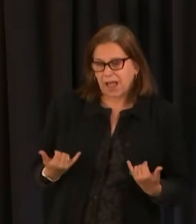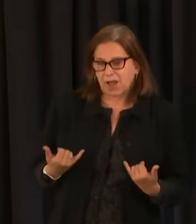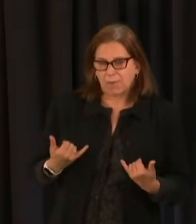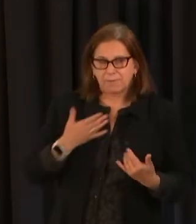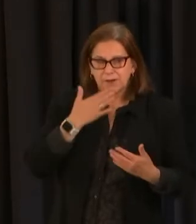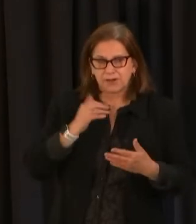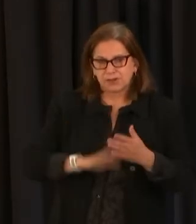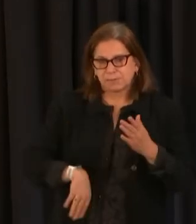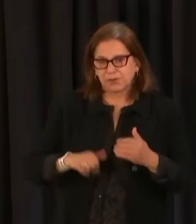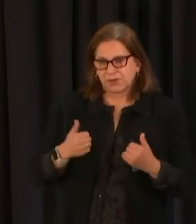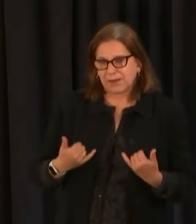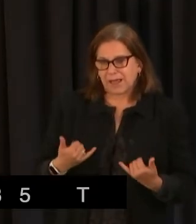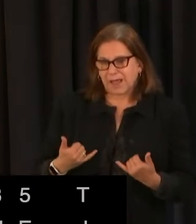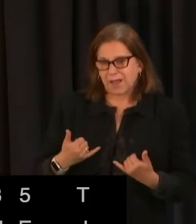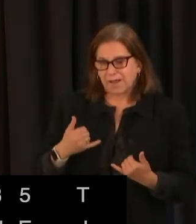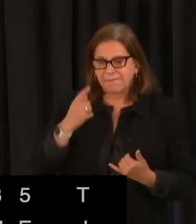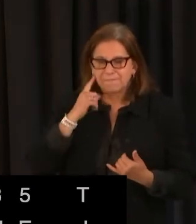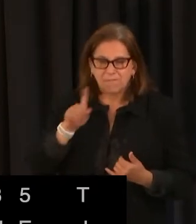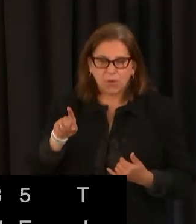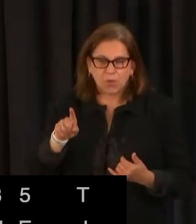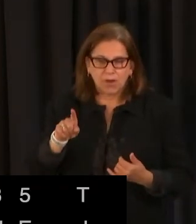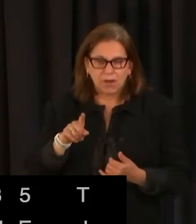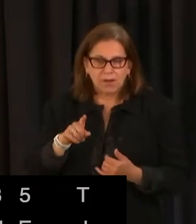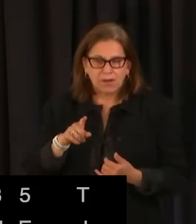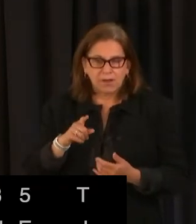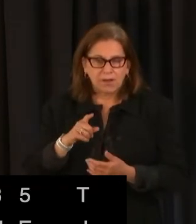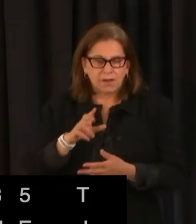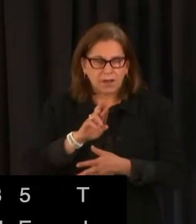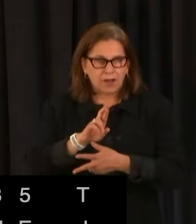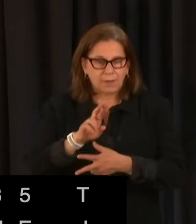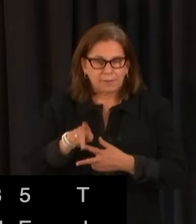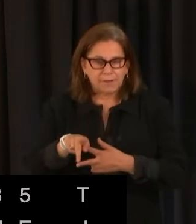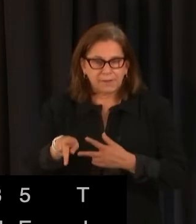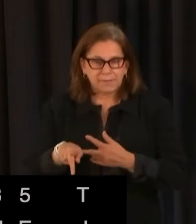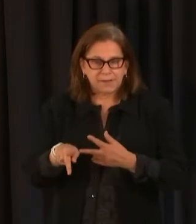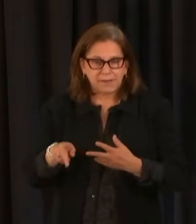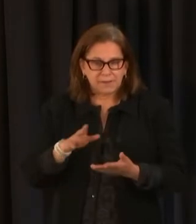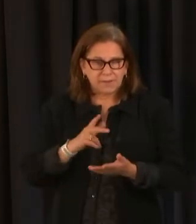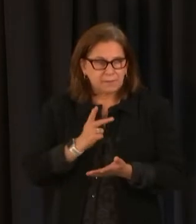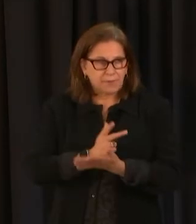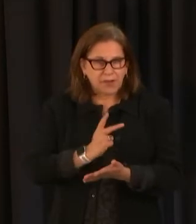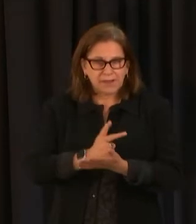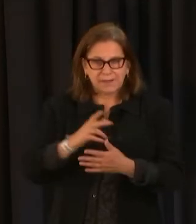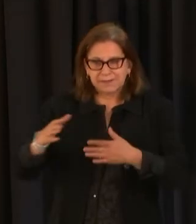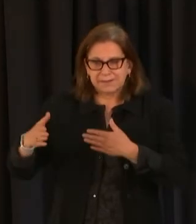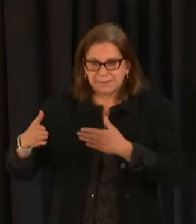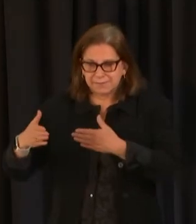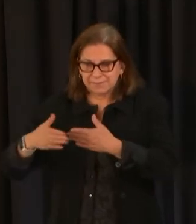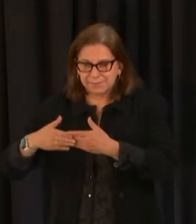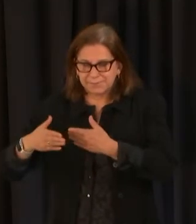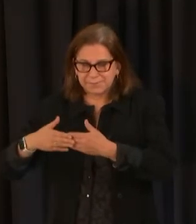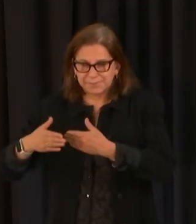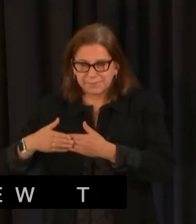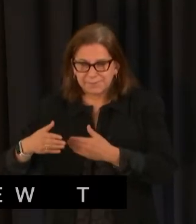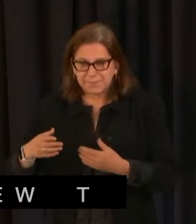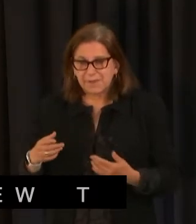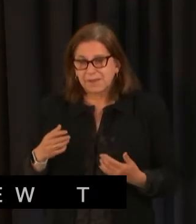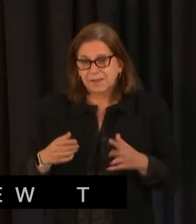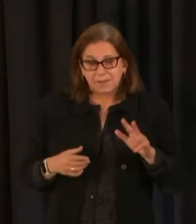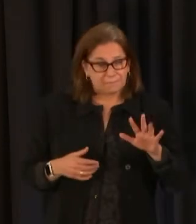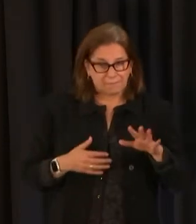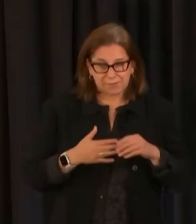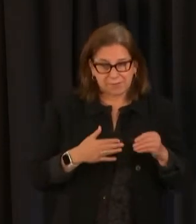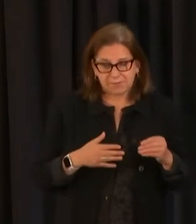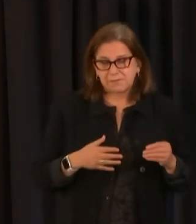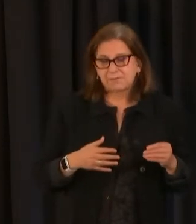1st start date of the new tiered RPP. Starting on June 1st, RPP will increase from